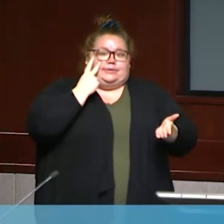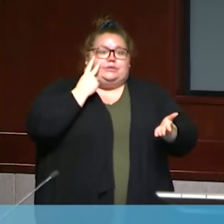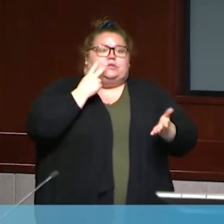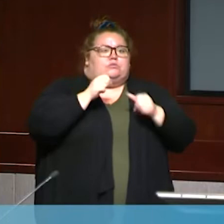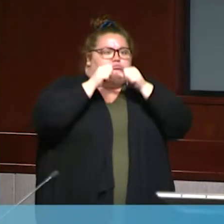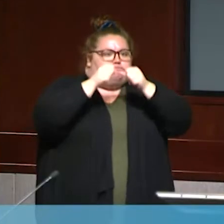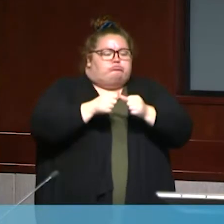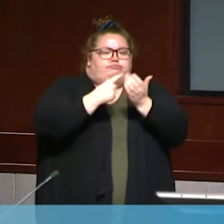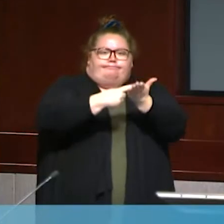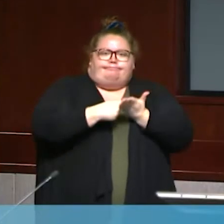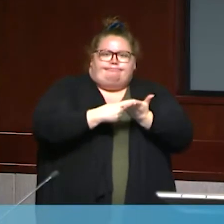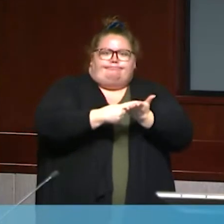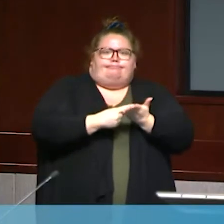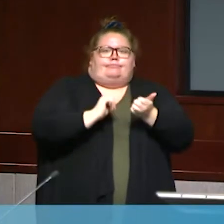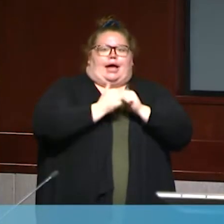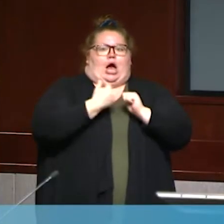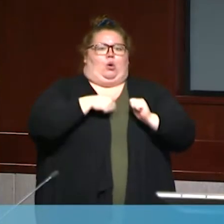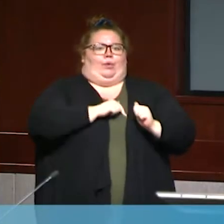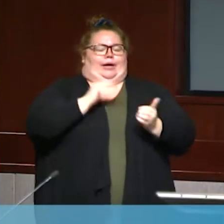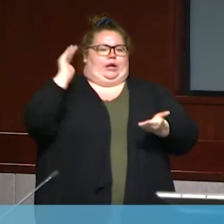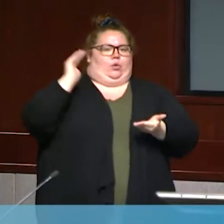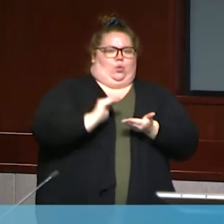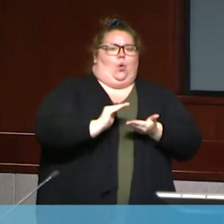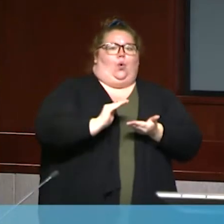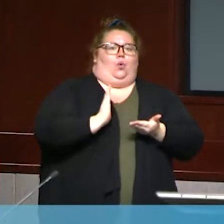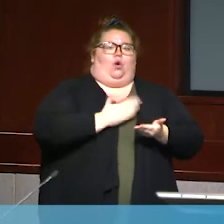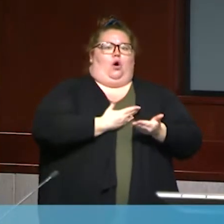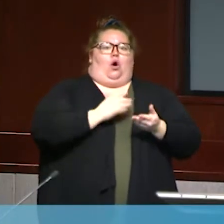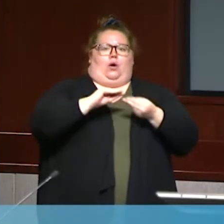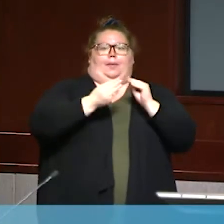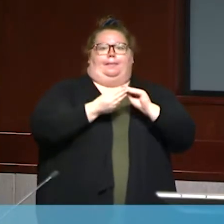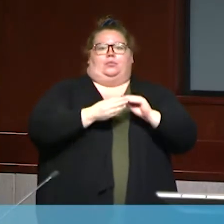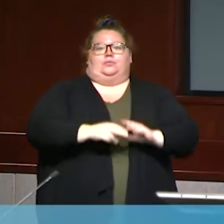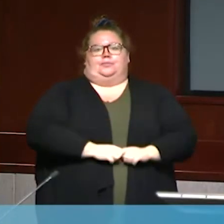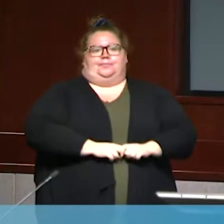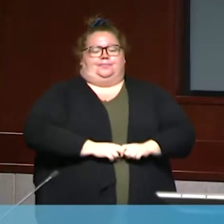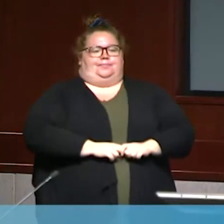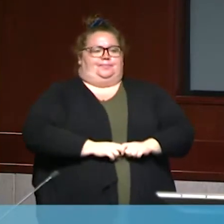disease transmission rates low. Hopefully that answers your question.